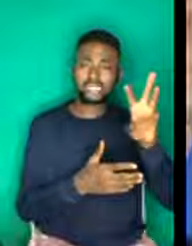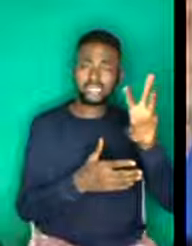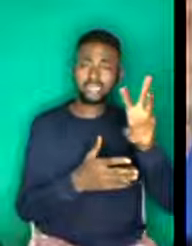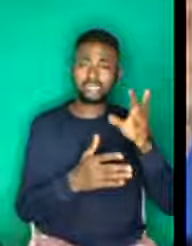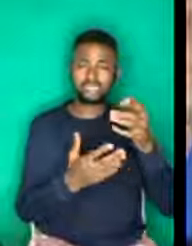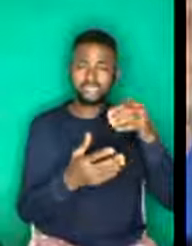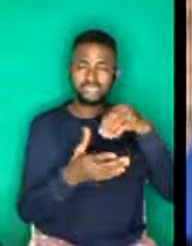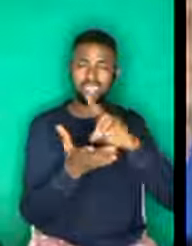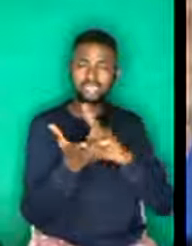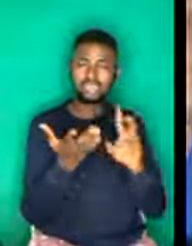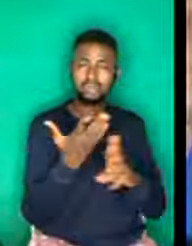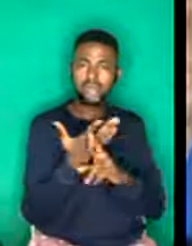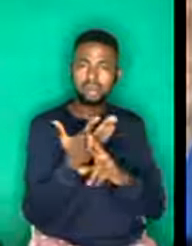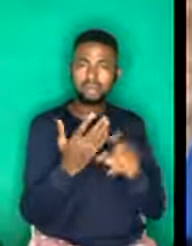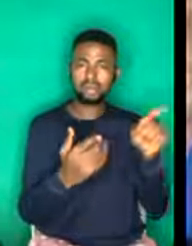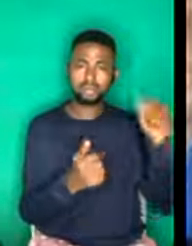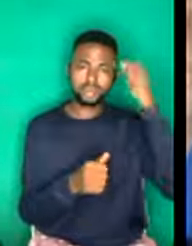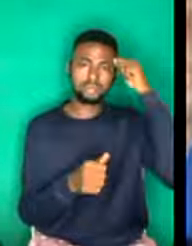I